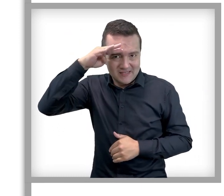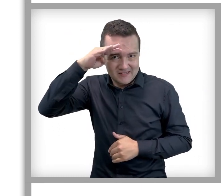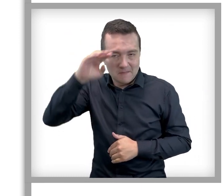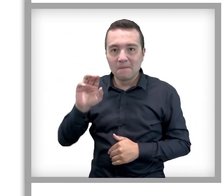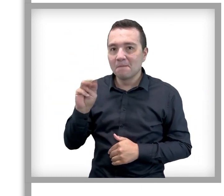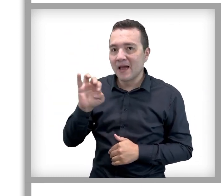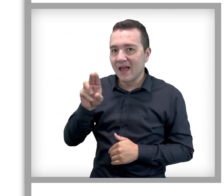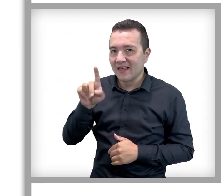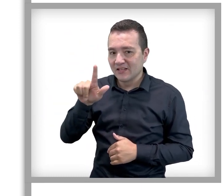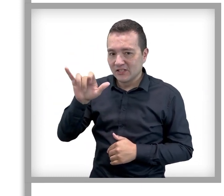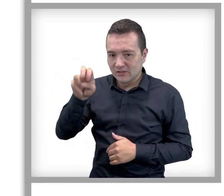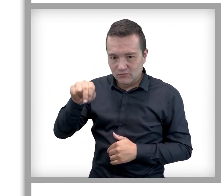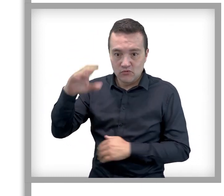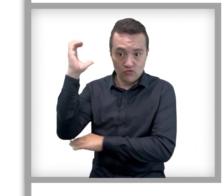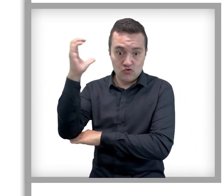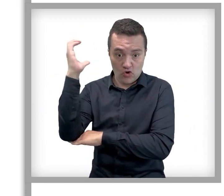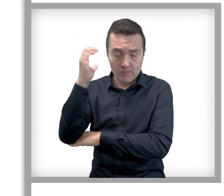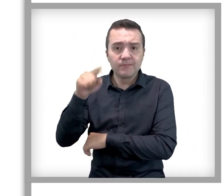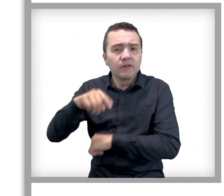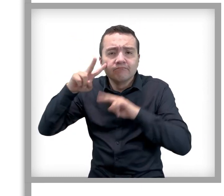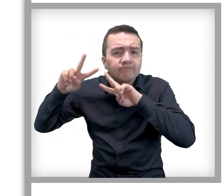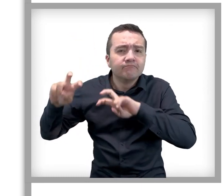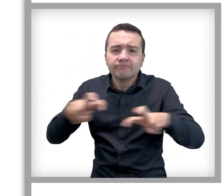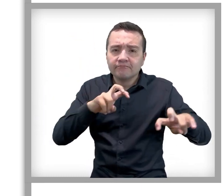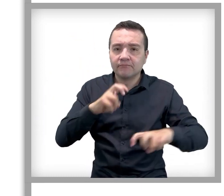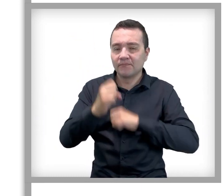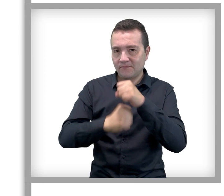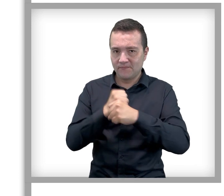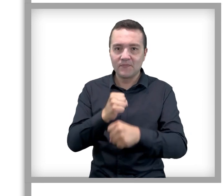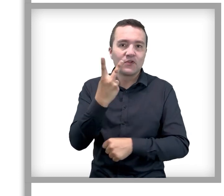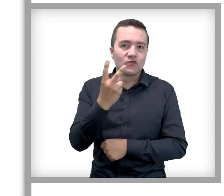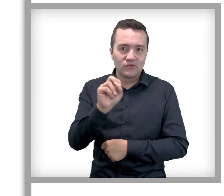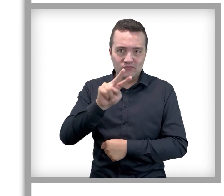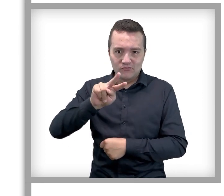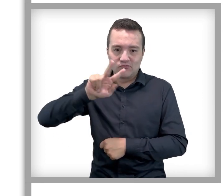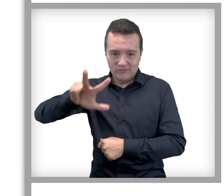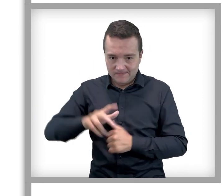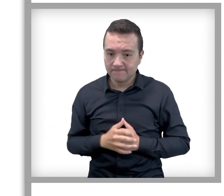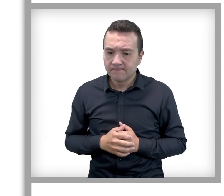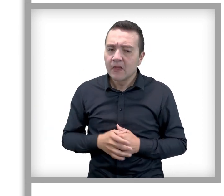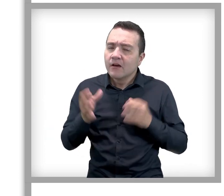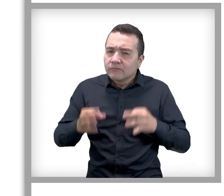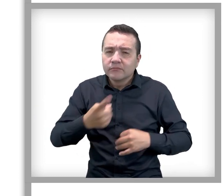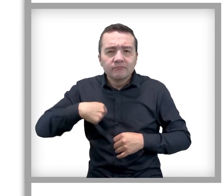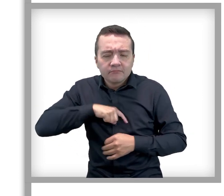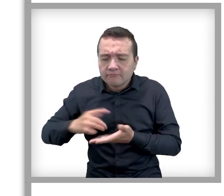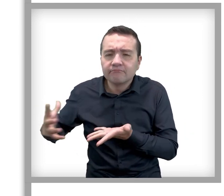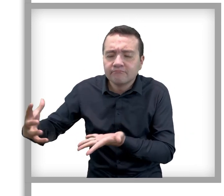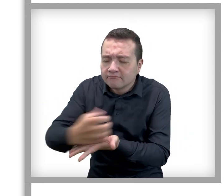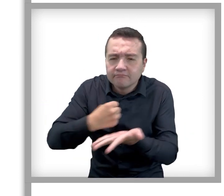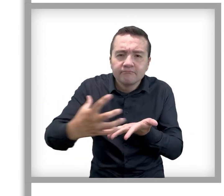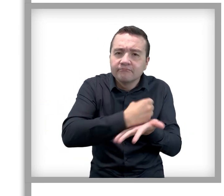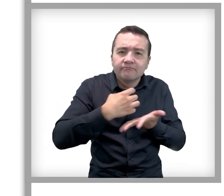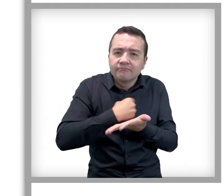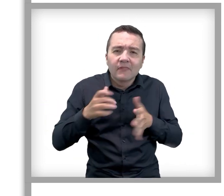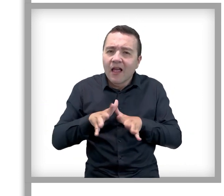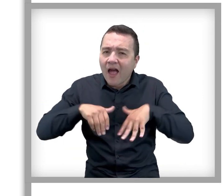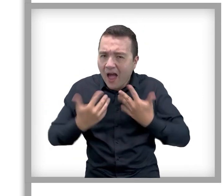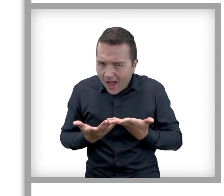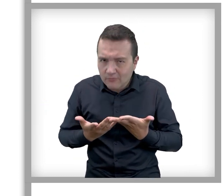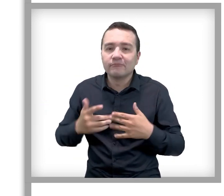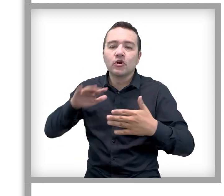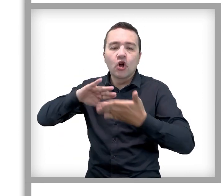during 2023. We built knowledge with the community through interviews, photographic diaries, workshops, and